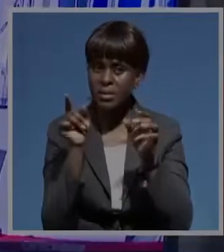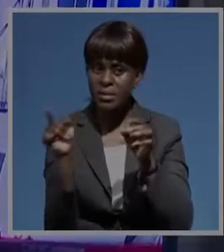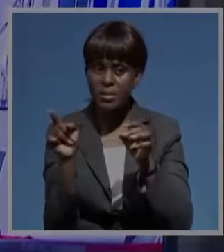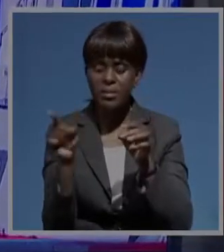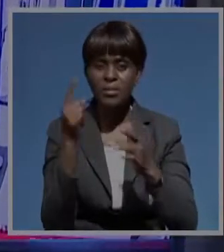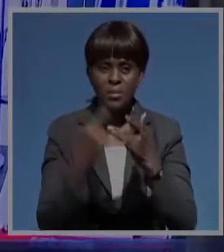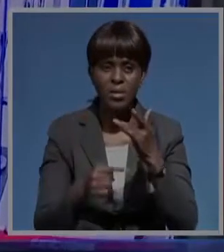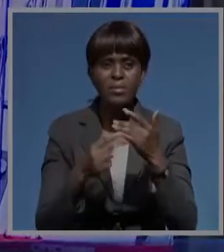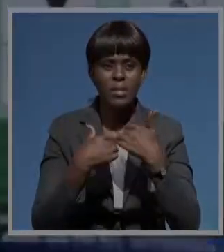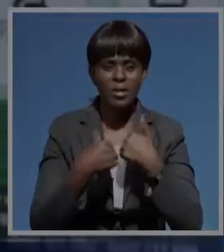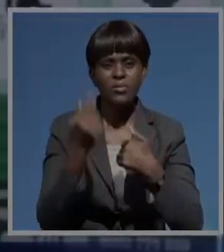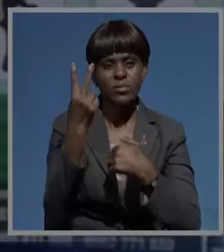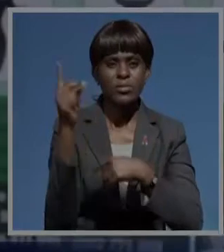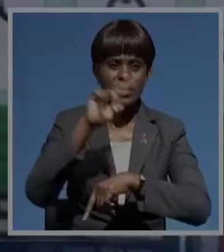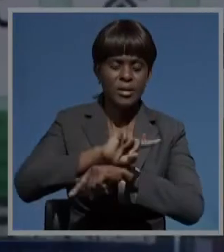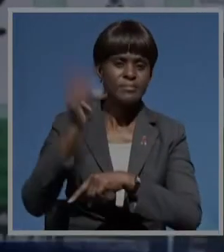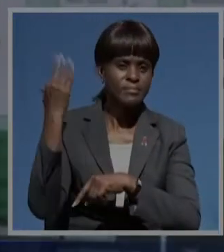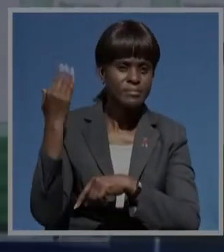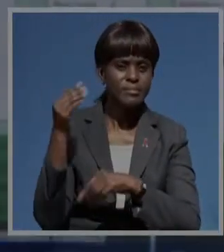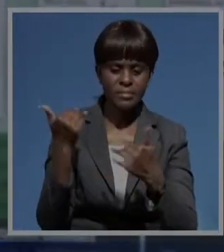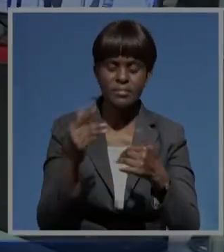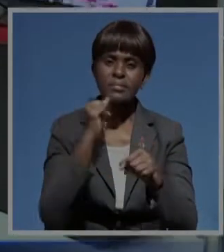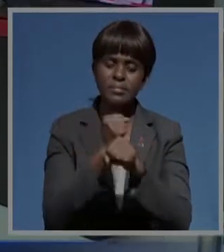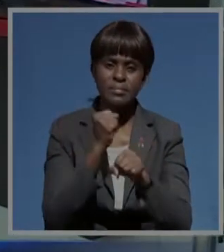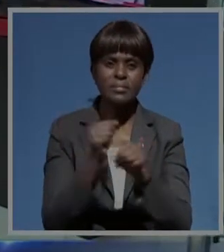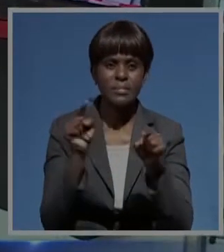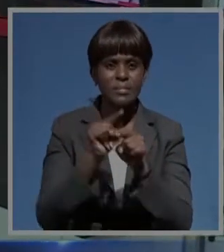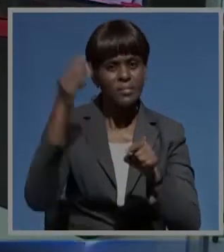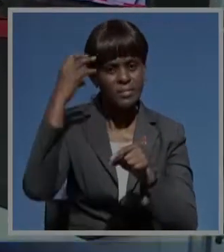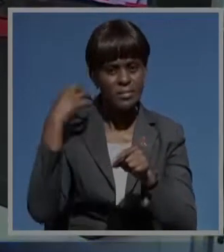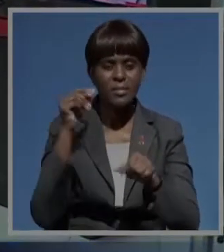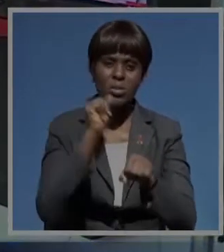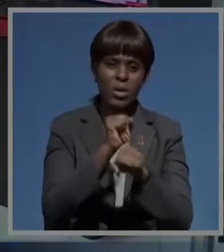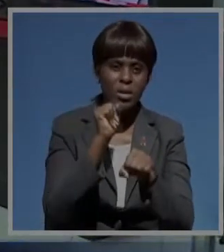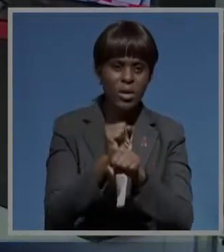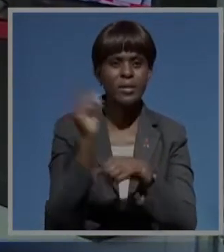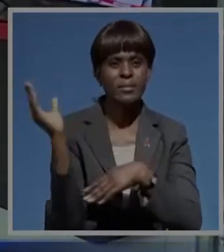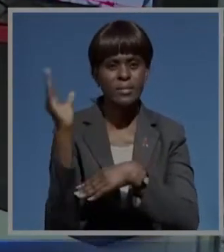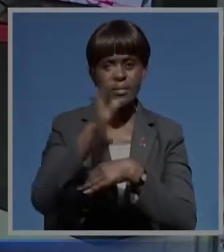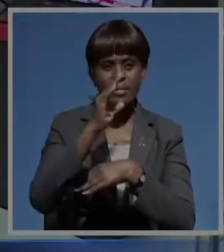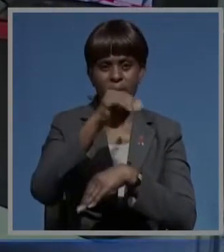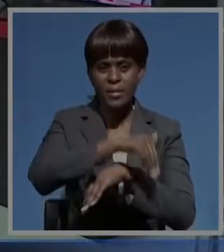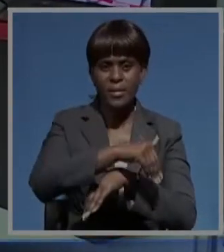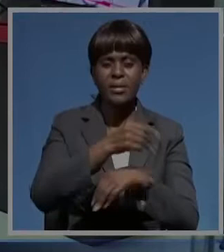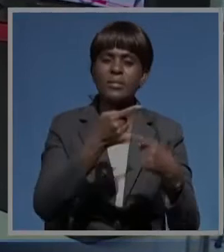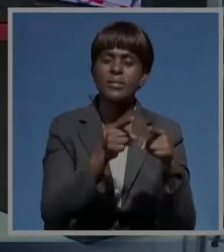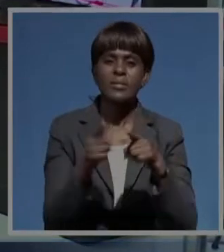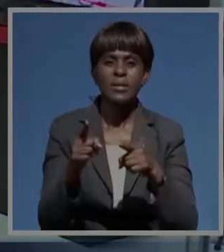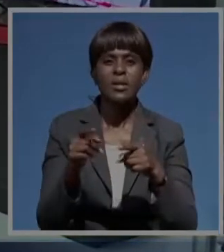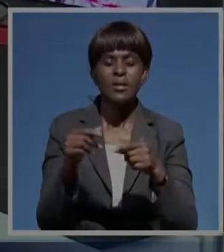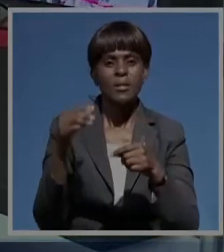scanner, installed 2 days ago, has enhanced operations of health officials working in shifts, with Port Health Officer Richard